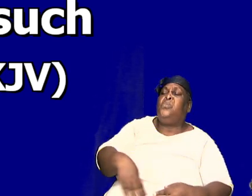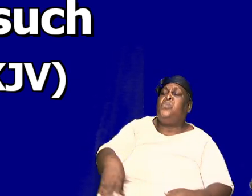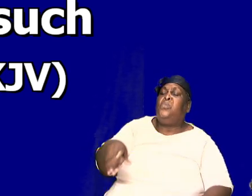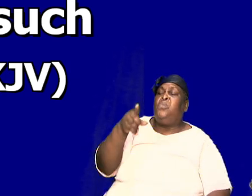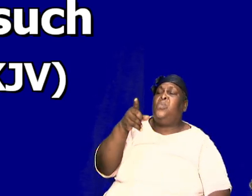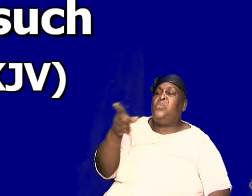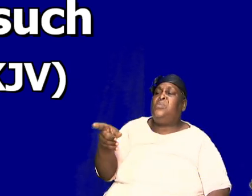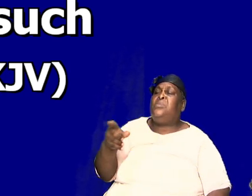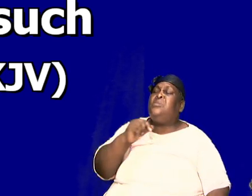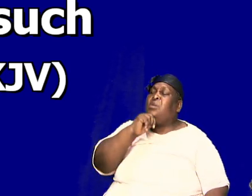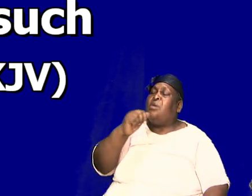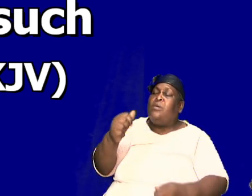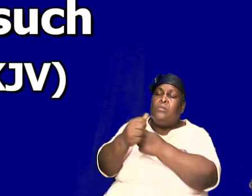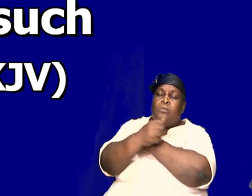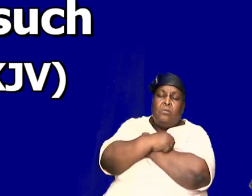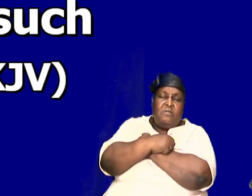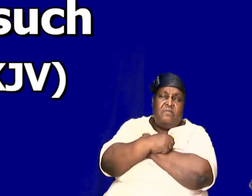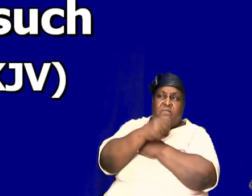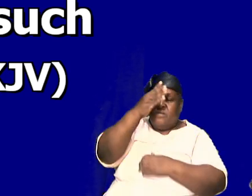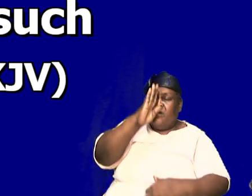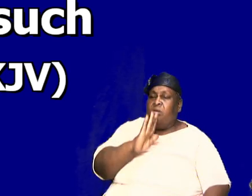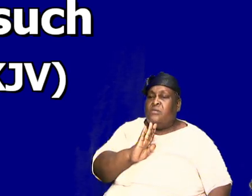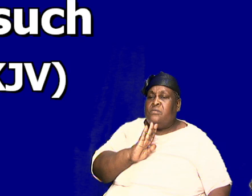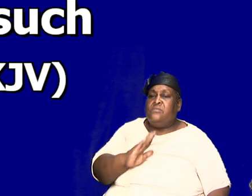lover of God.